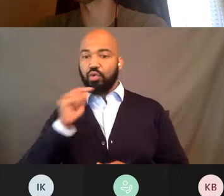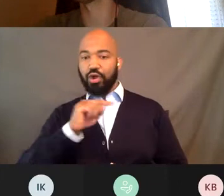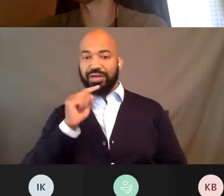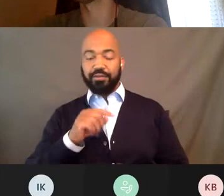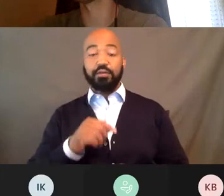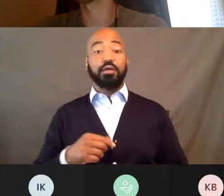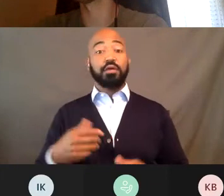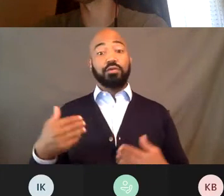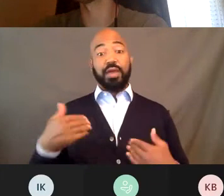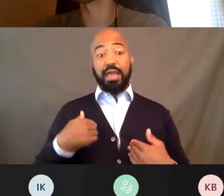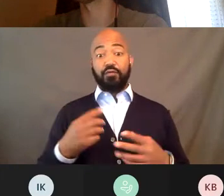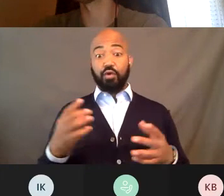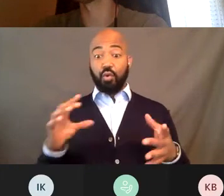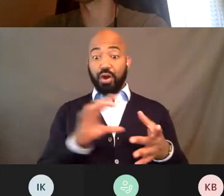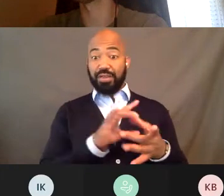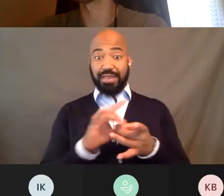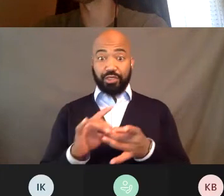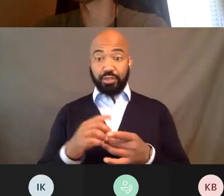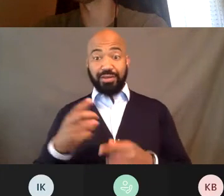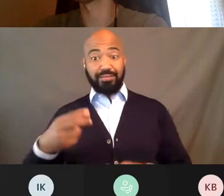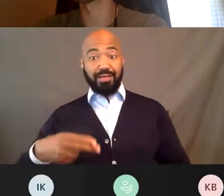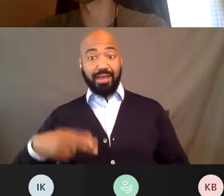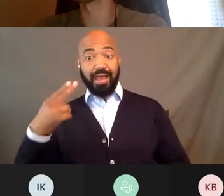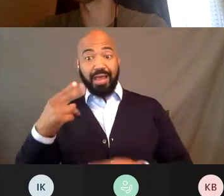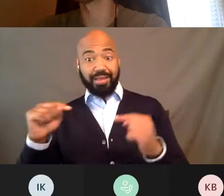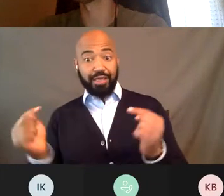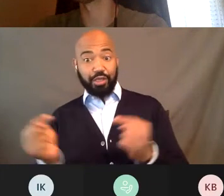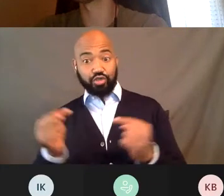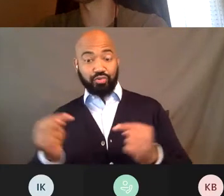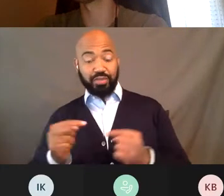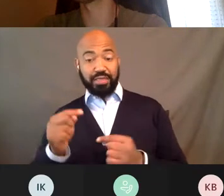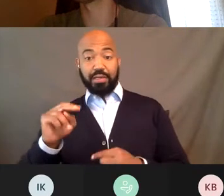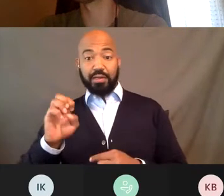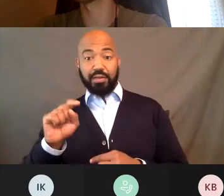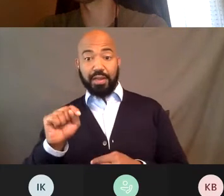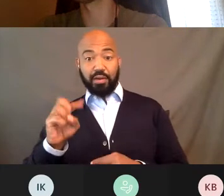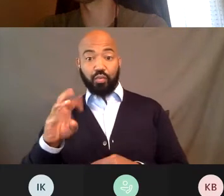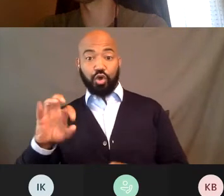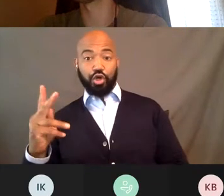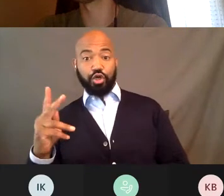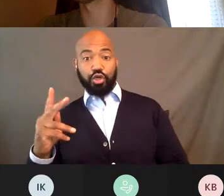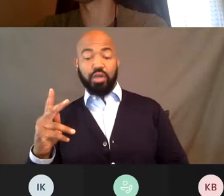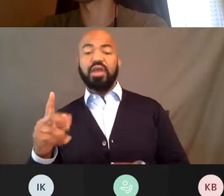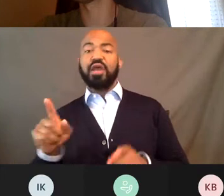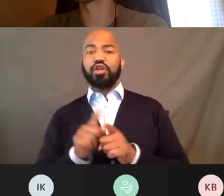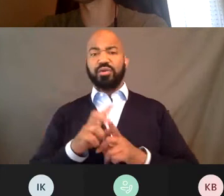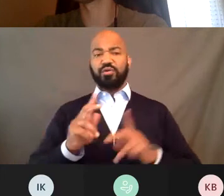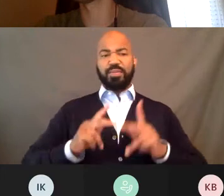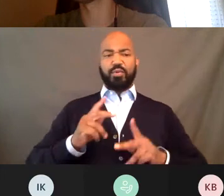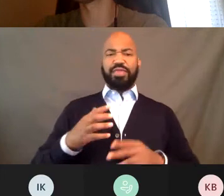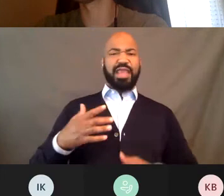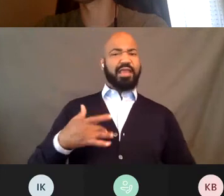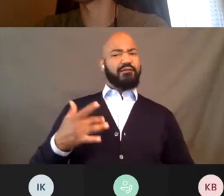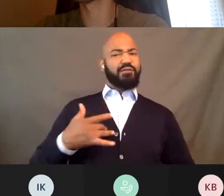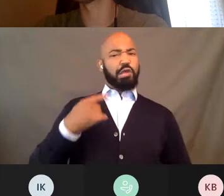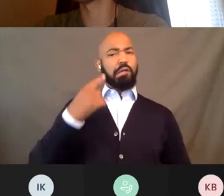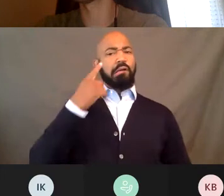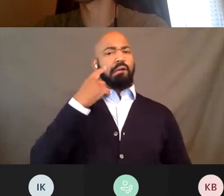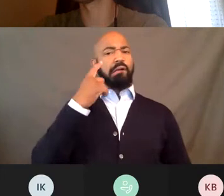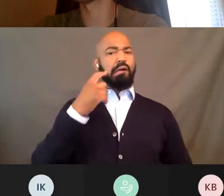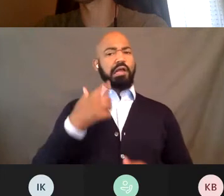the high injury network and how people seem to perceive safety? Because I get downtown is incredibly dense. There's a lot of